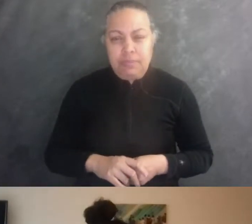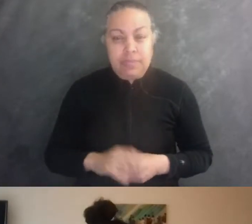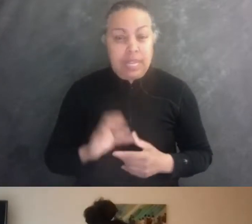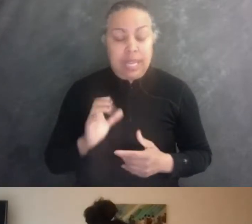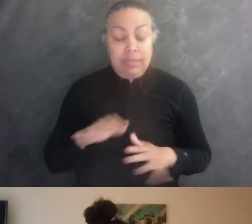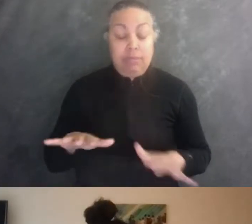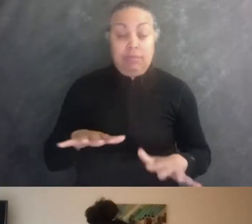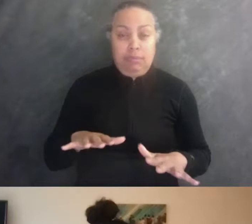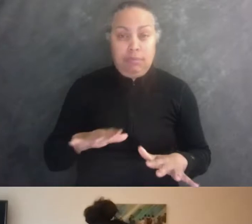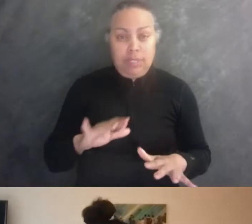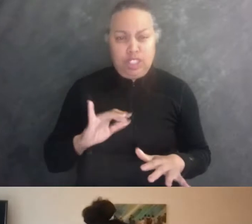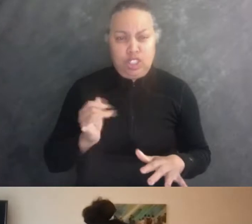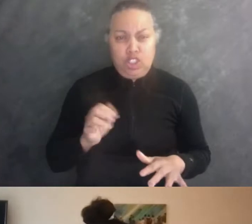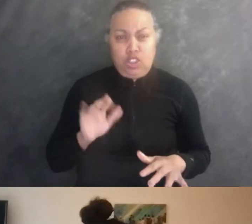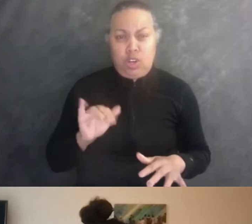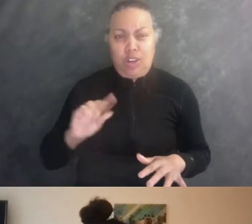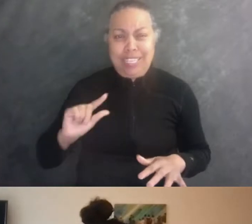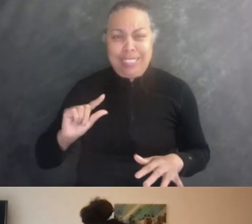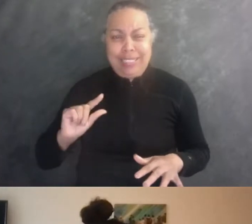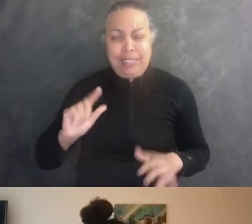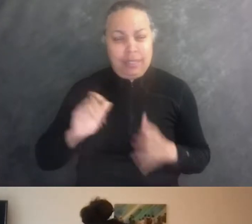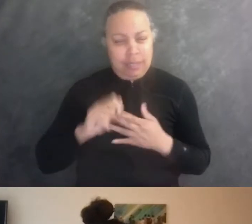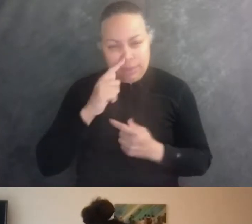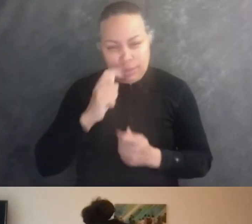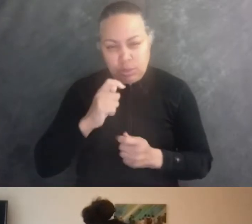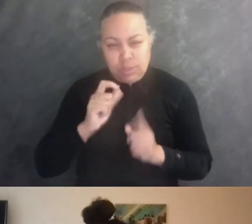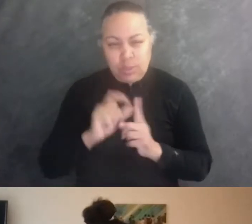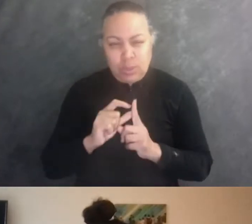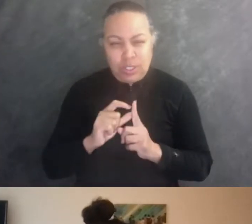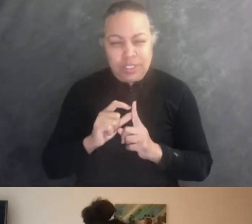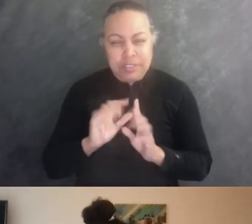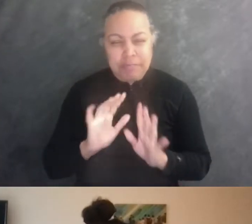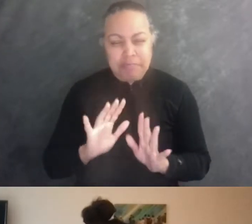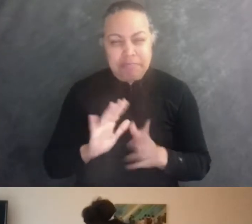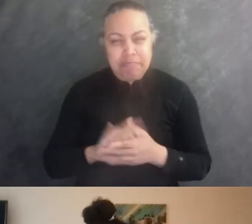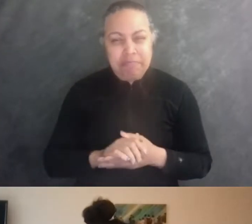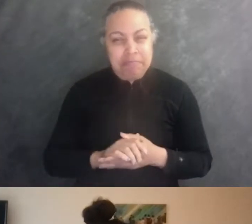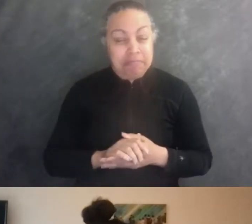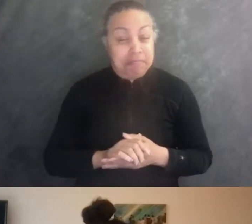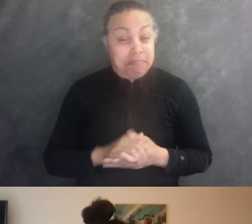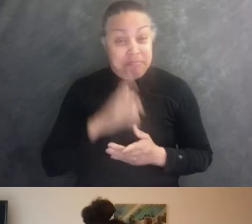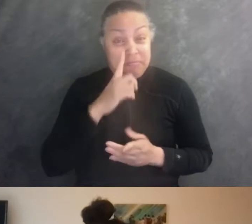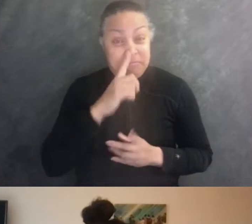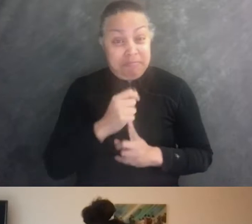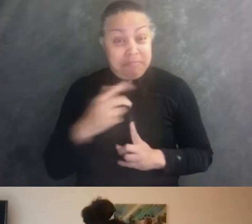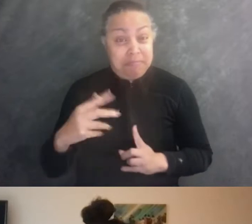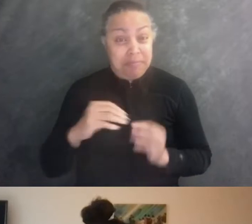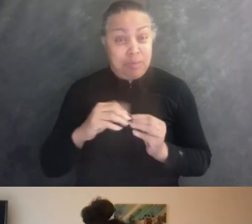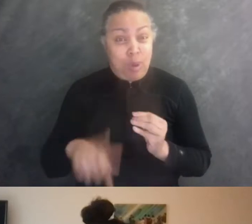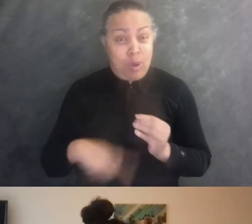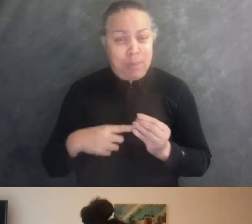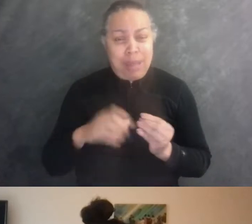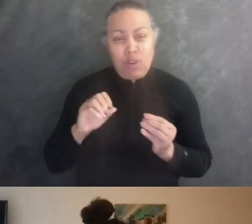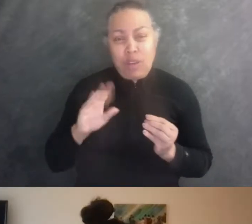jarring is an interesting word that you just used. I wonder if you could talk a little bit about